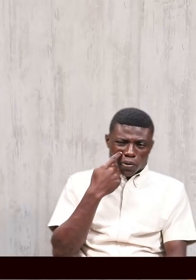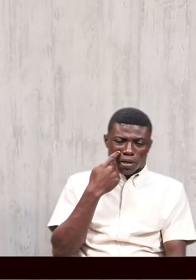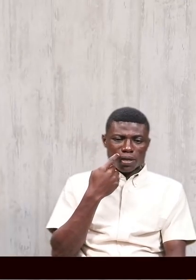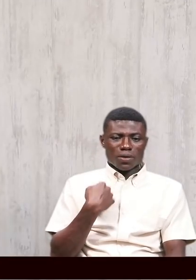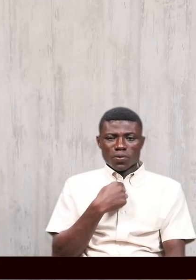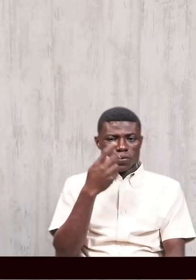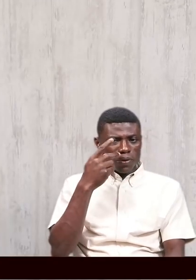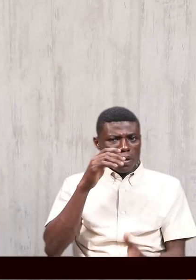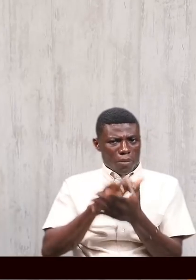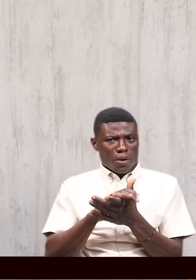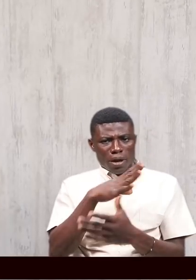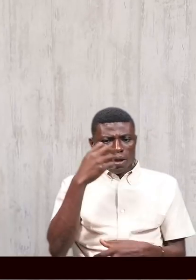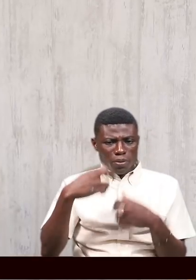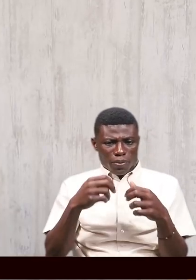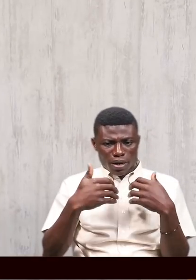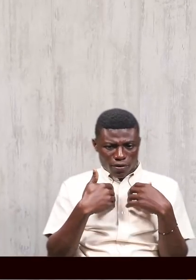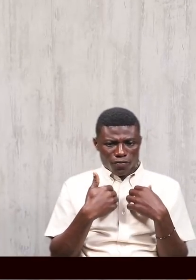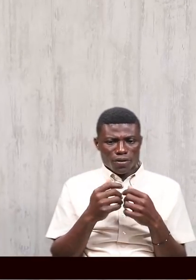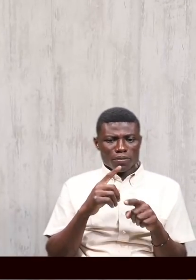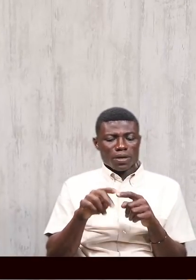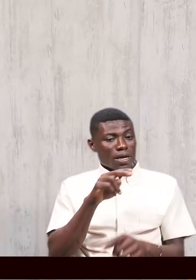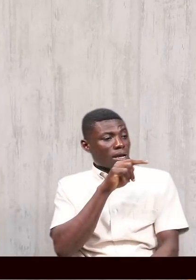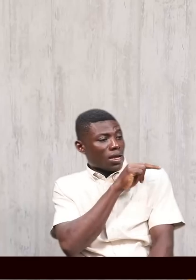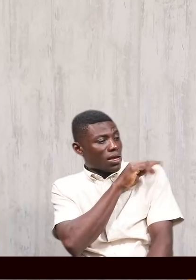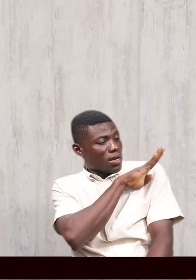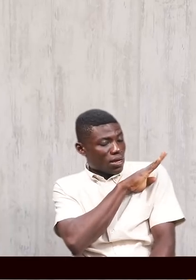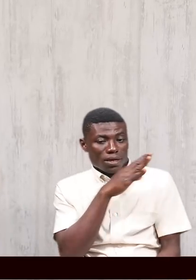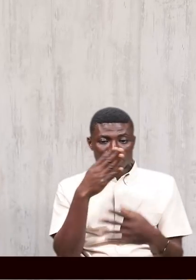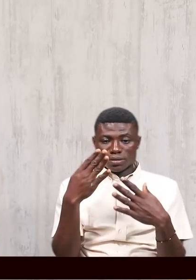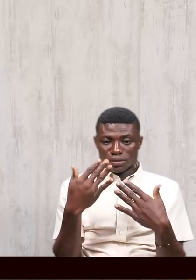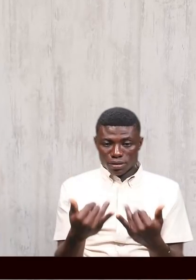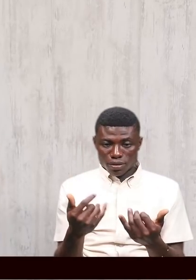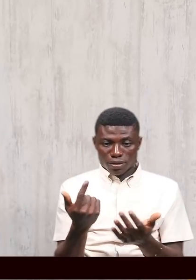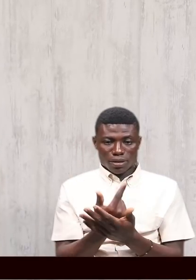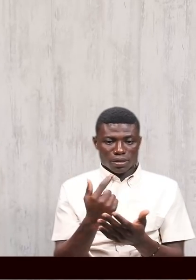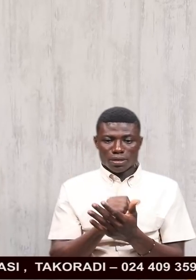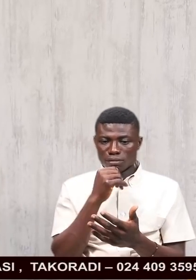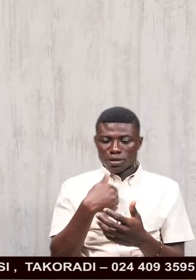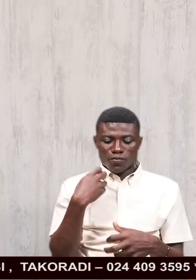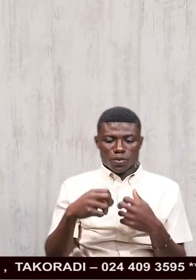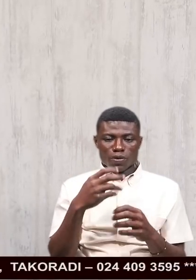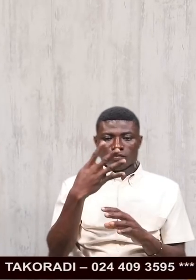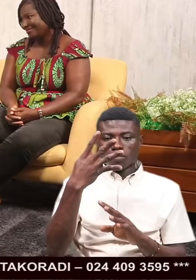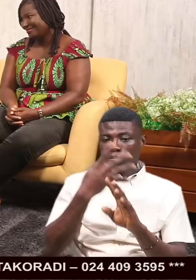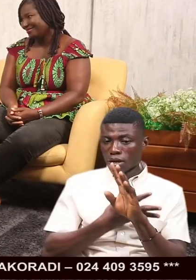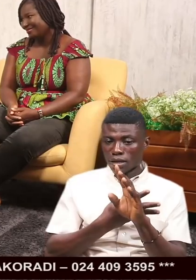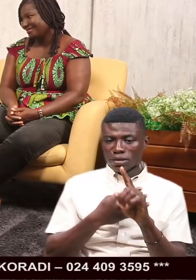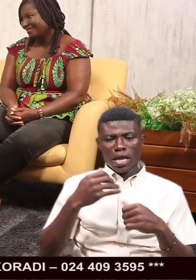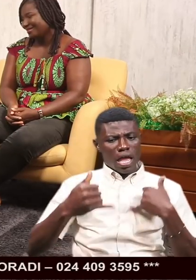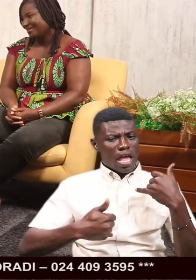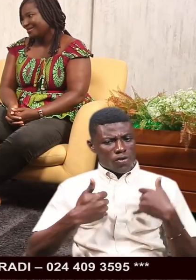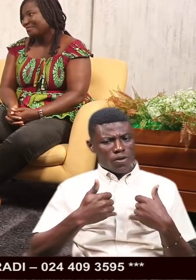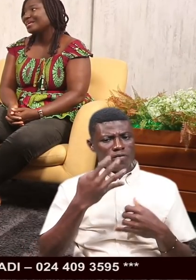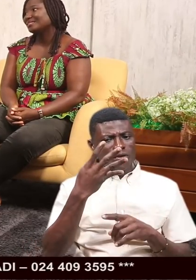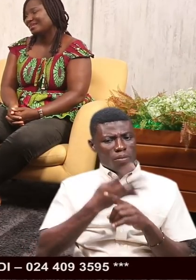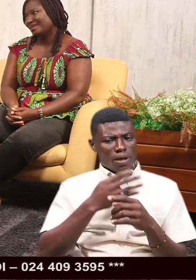Our real name and sense maybe. Nana, ain't he now Ghana? No problem. 4 months. We enjoy 4 months marriage